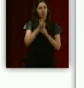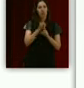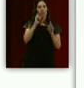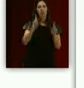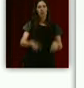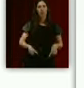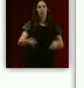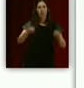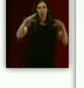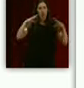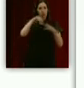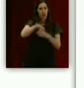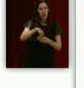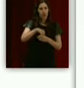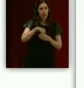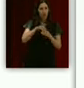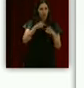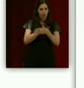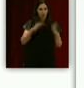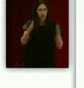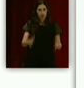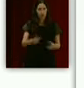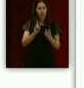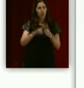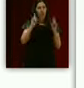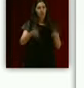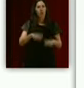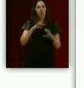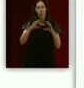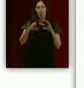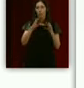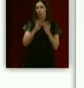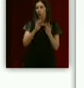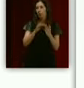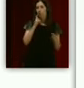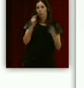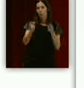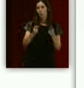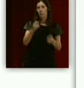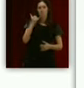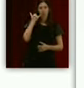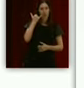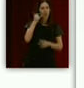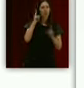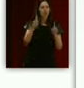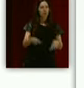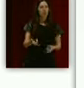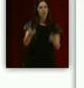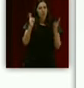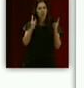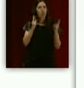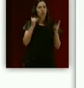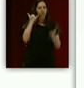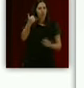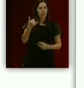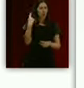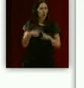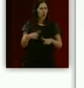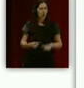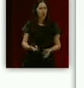enable a certain degree of comfort to control the temperature and illumination in a certain room. It